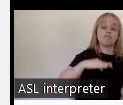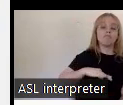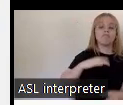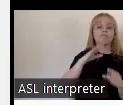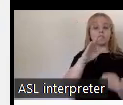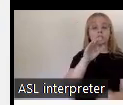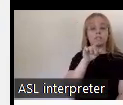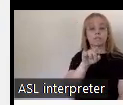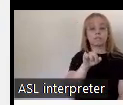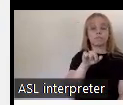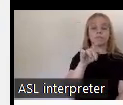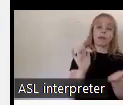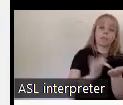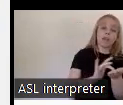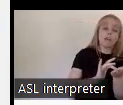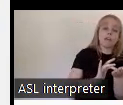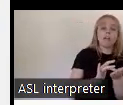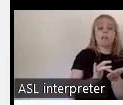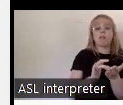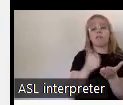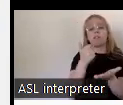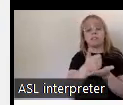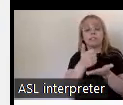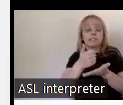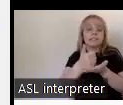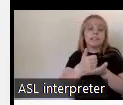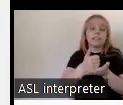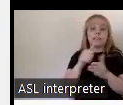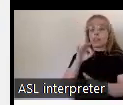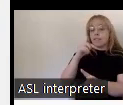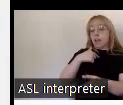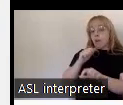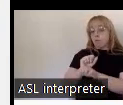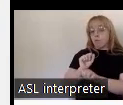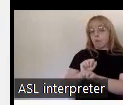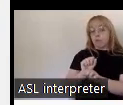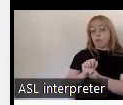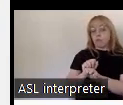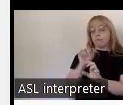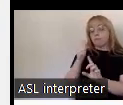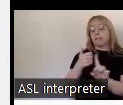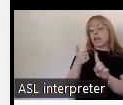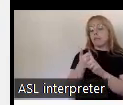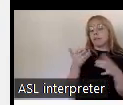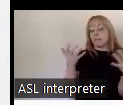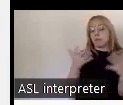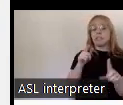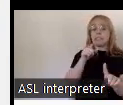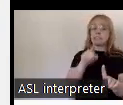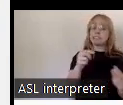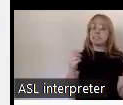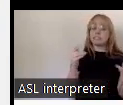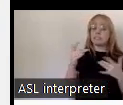of medical assistance. And if I work, what's the impact? That's a huge fear and